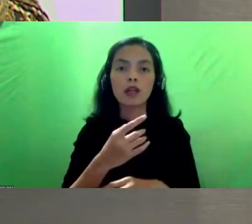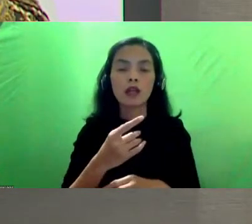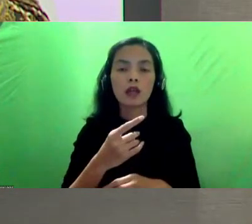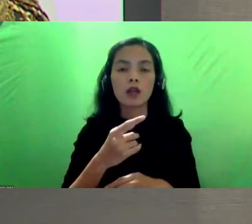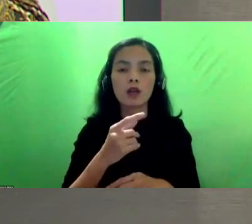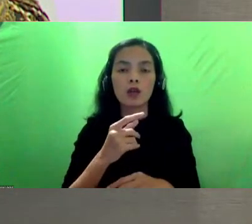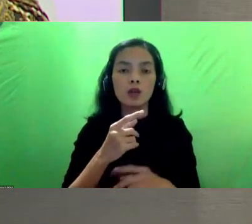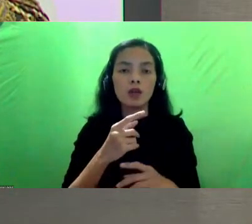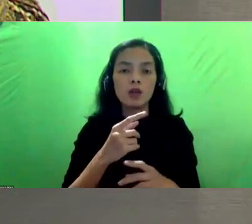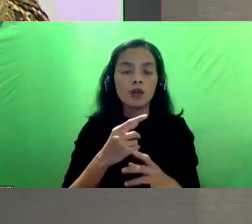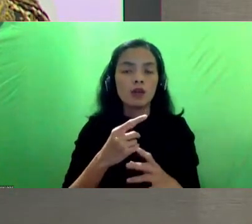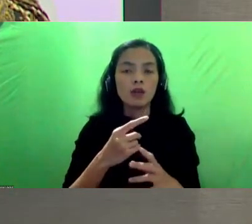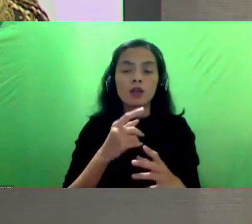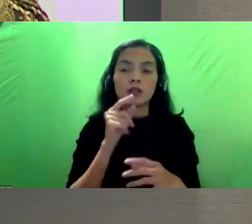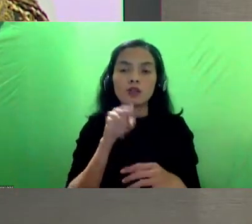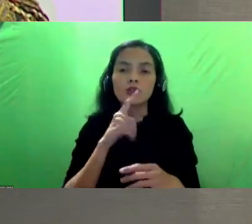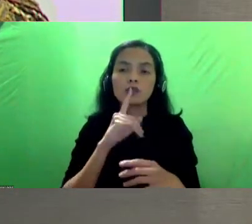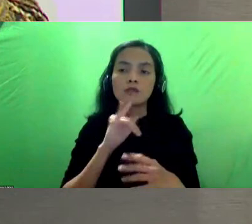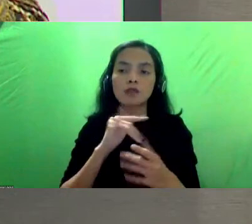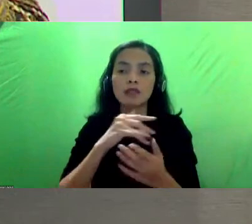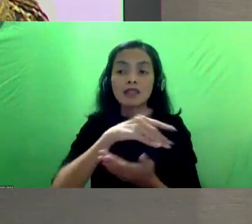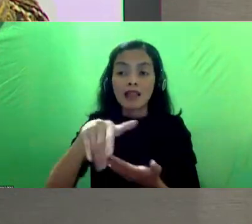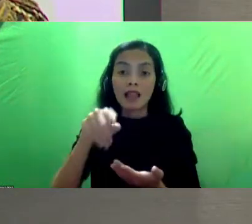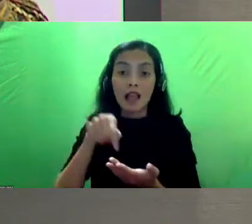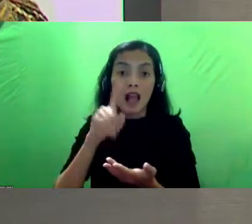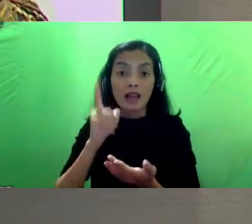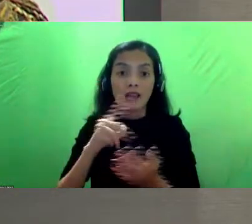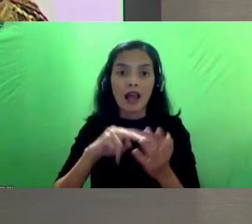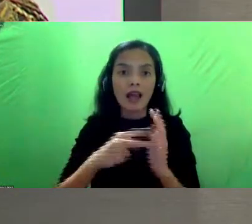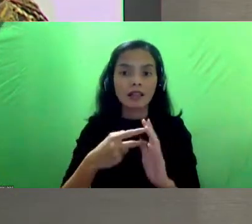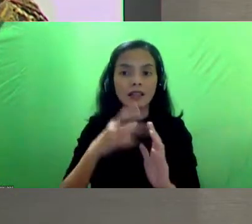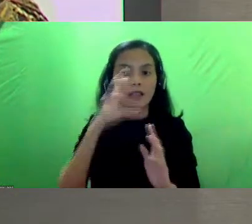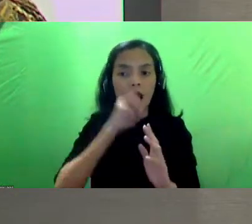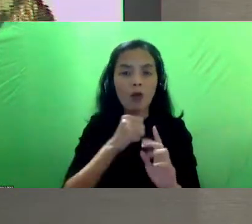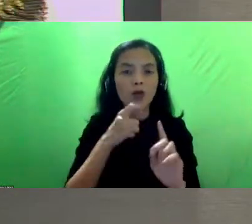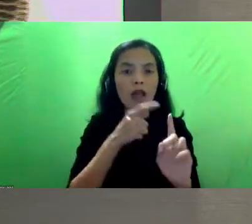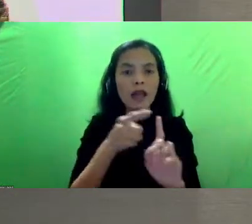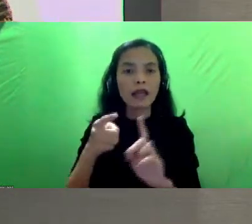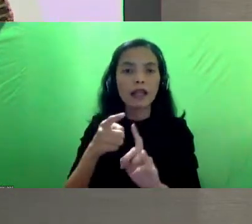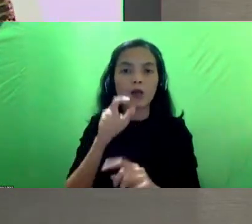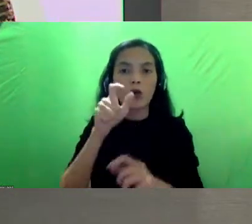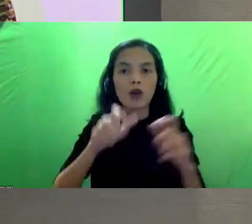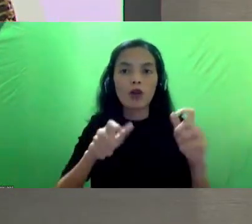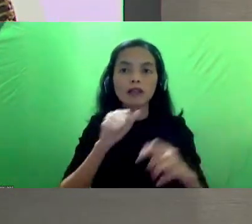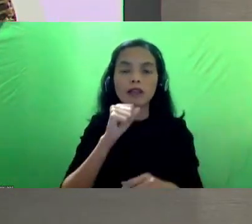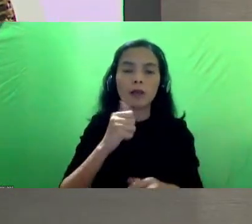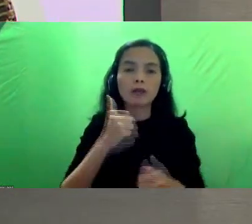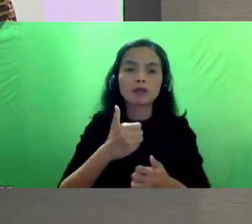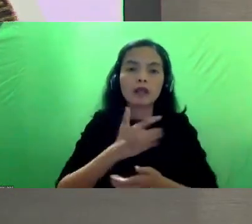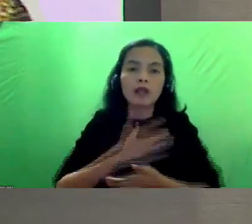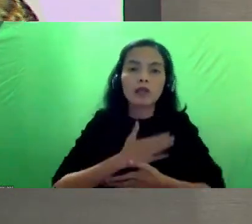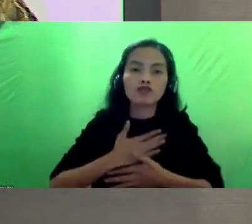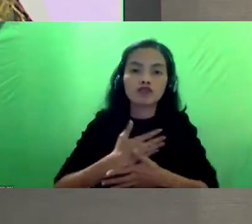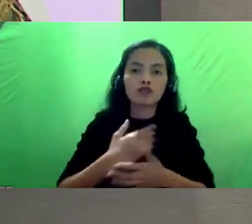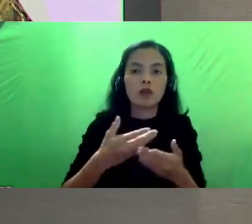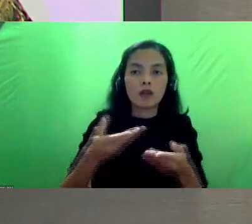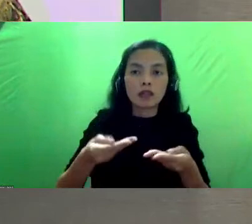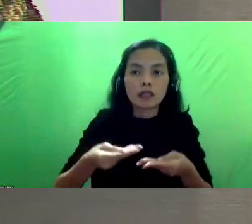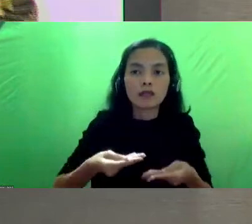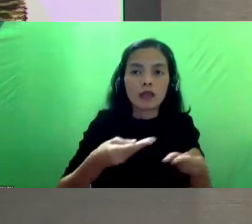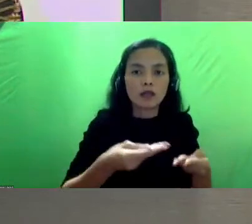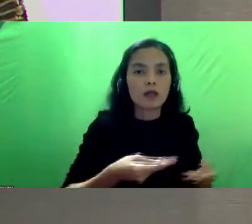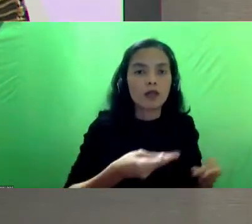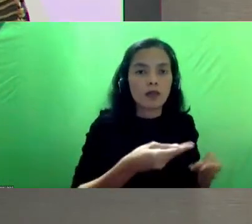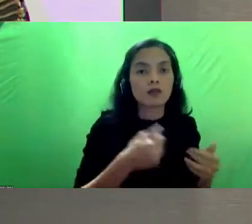targeting data, the beneficiary data for the program that targeted the household, but also the